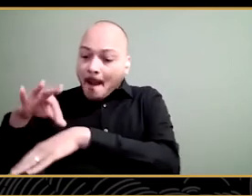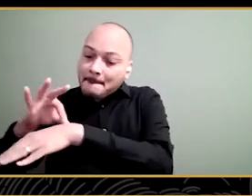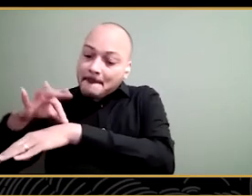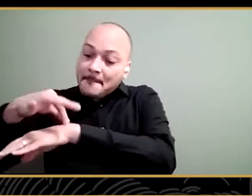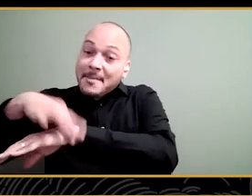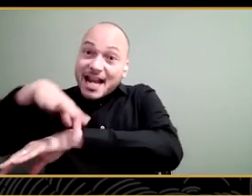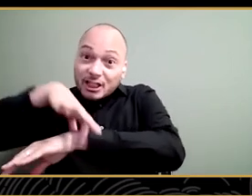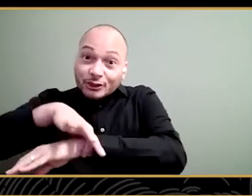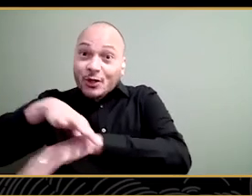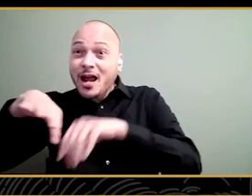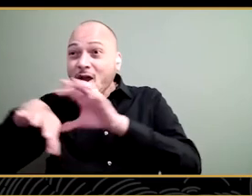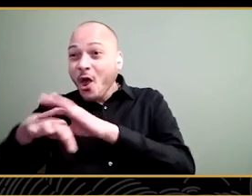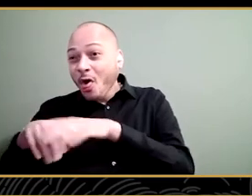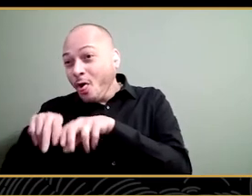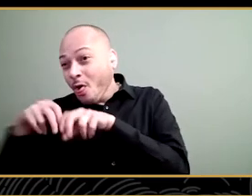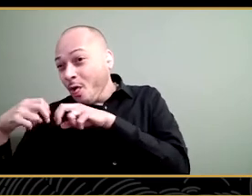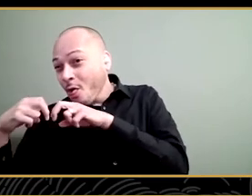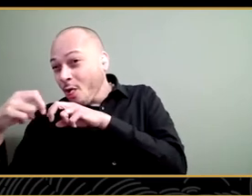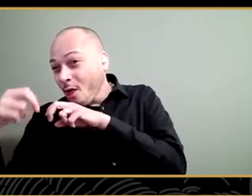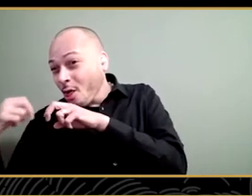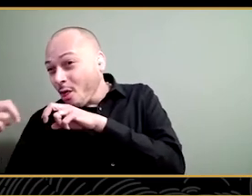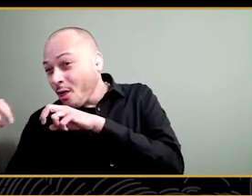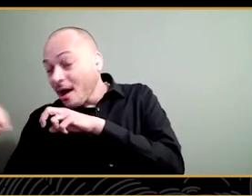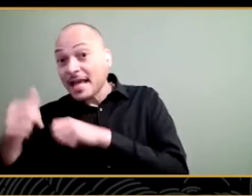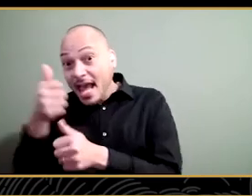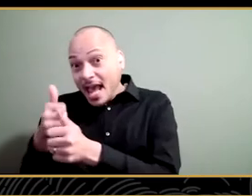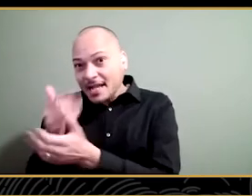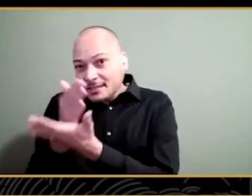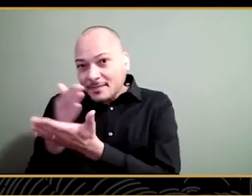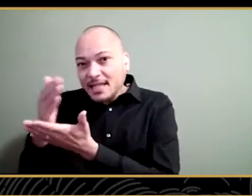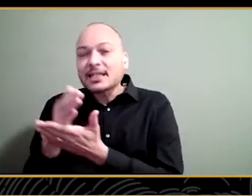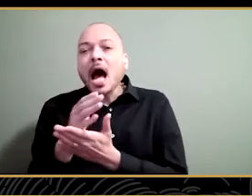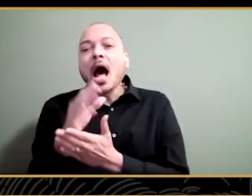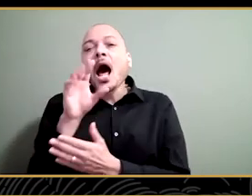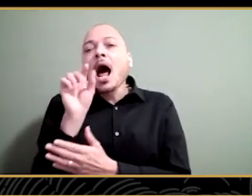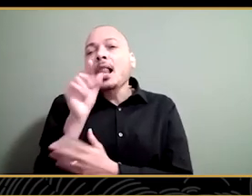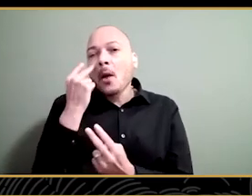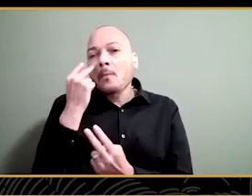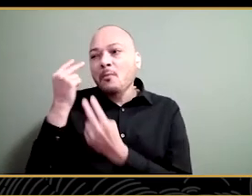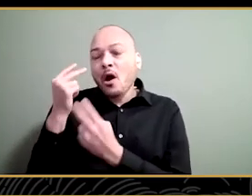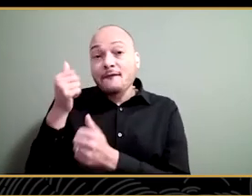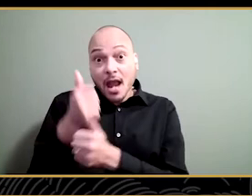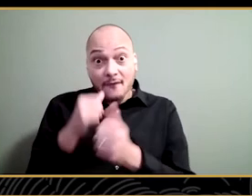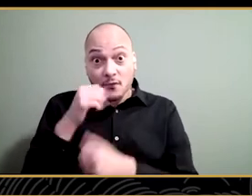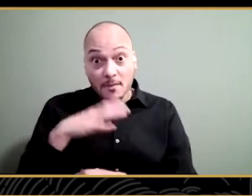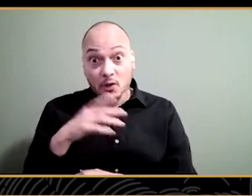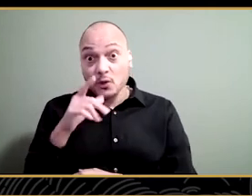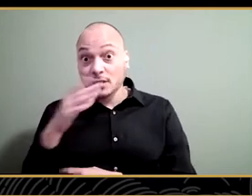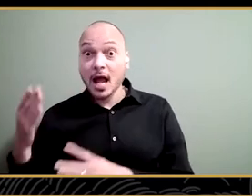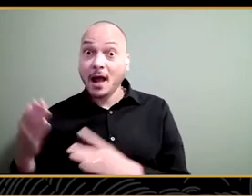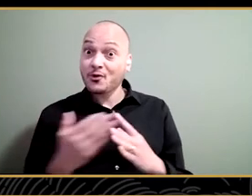Row upon row Each piece a little memorial To every woman who has come through the shelter